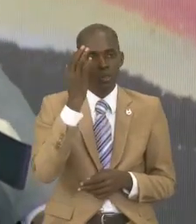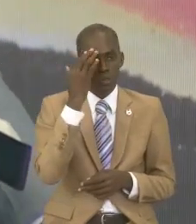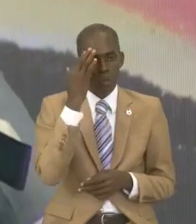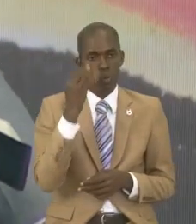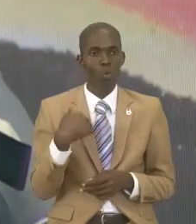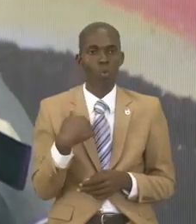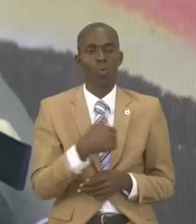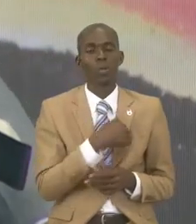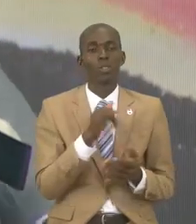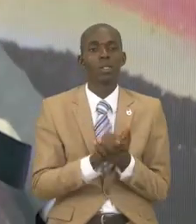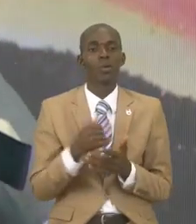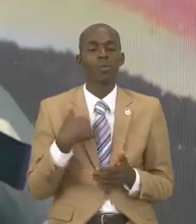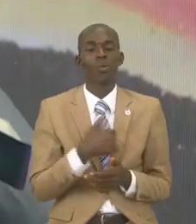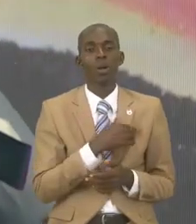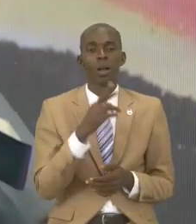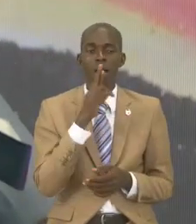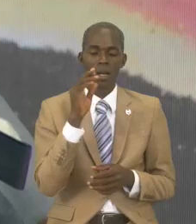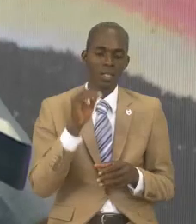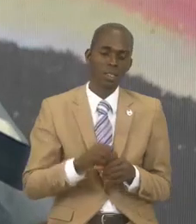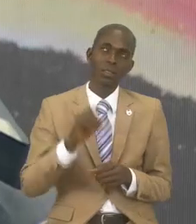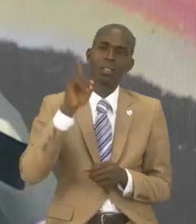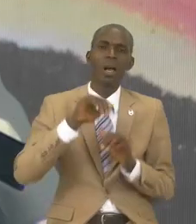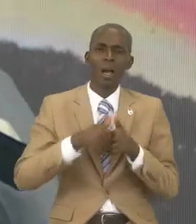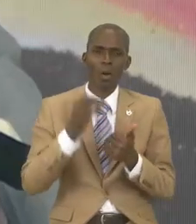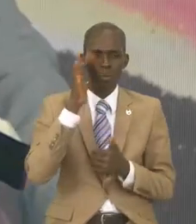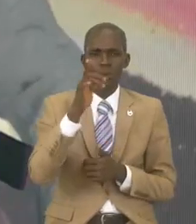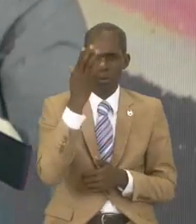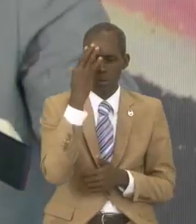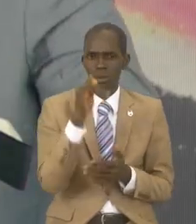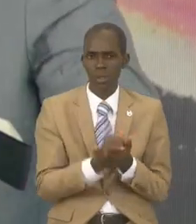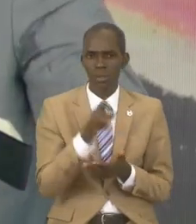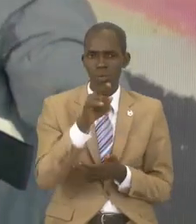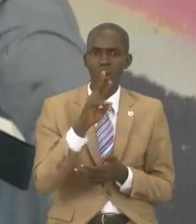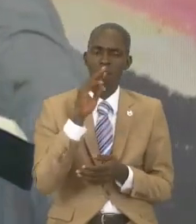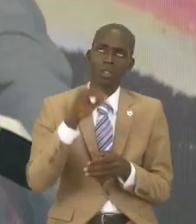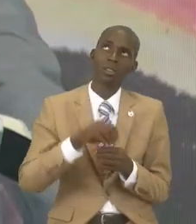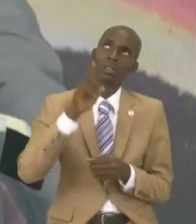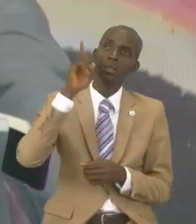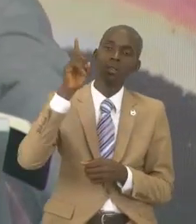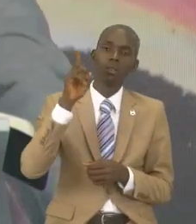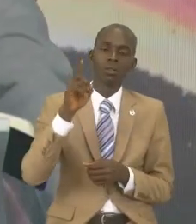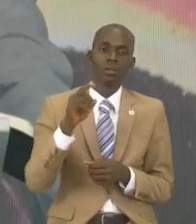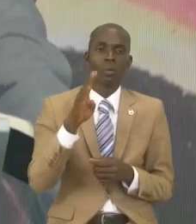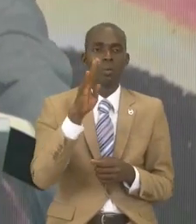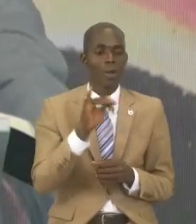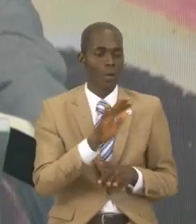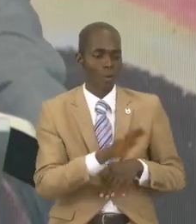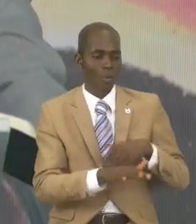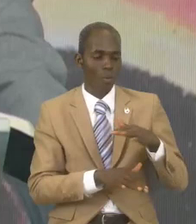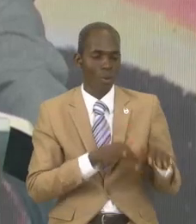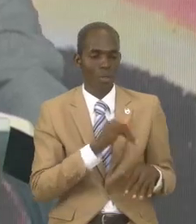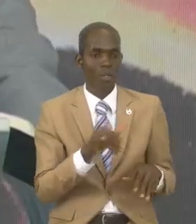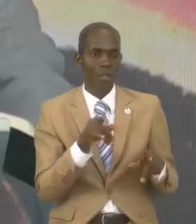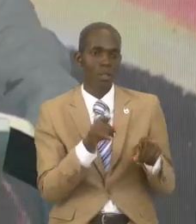we are in him. How do we know that we are in him? We are walking by faith. We are walking